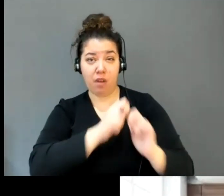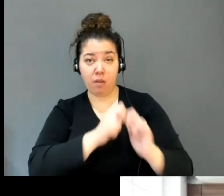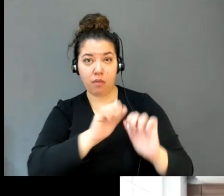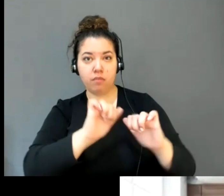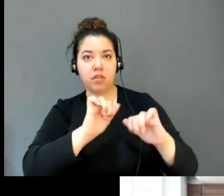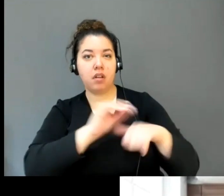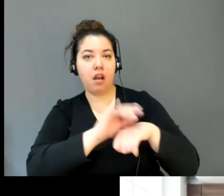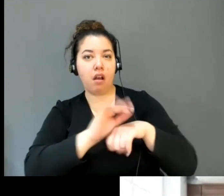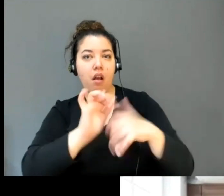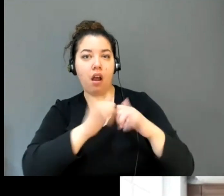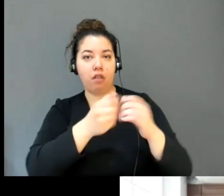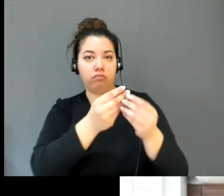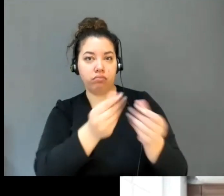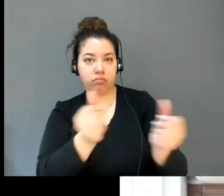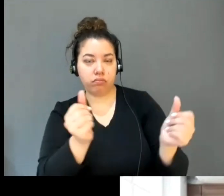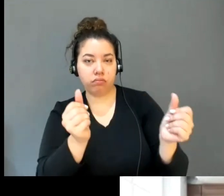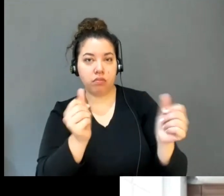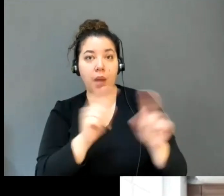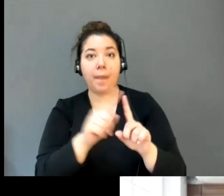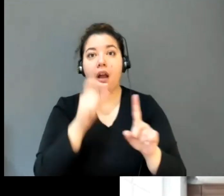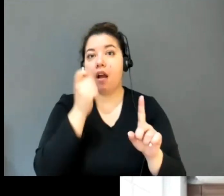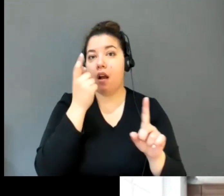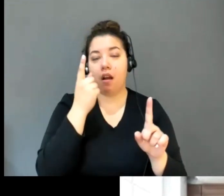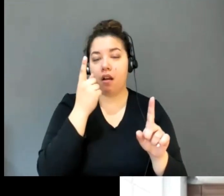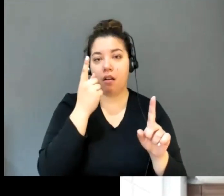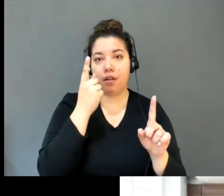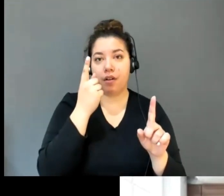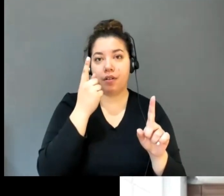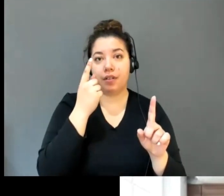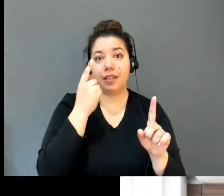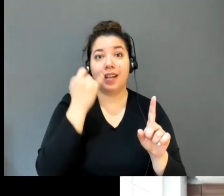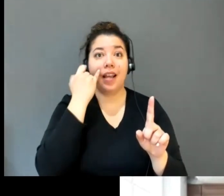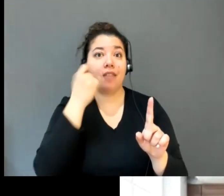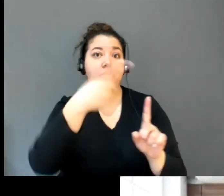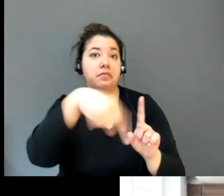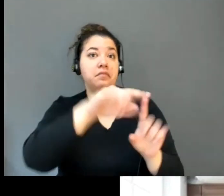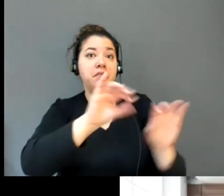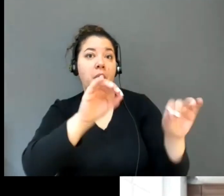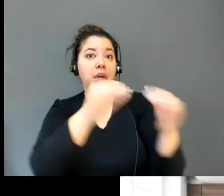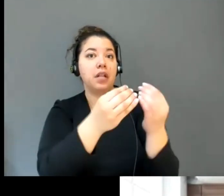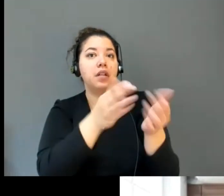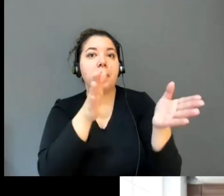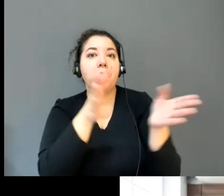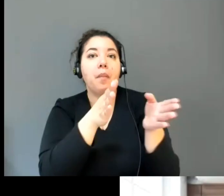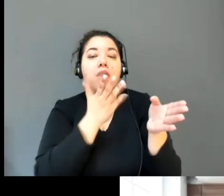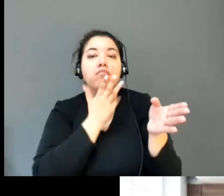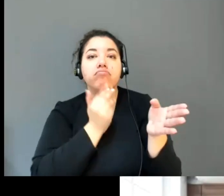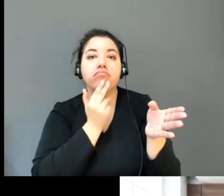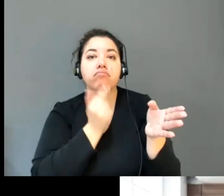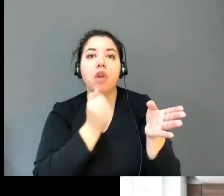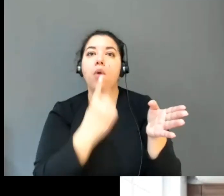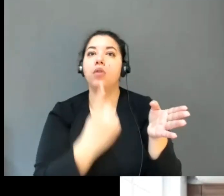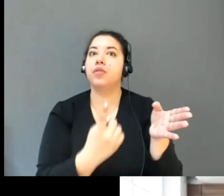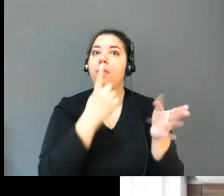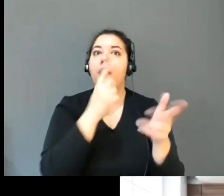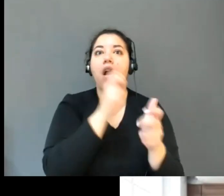And yet they don't really have a need, especially if they're a smaller organization or just have one particular task they're trying to